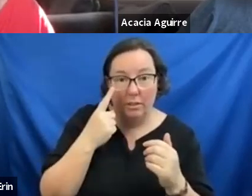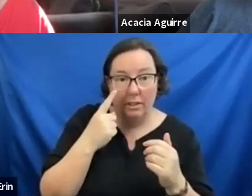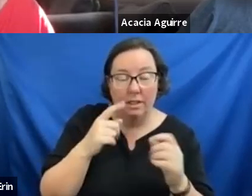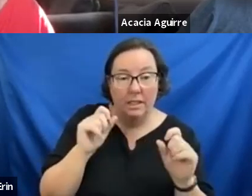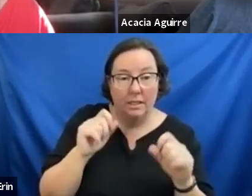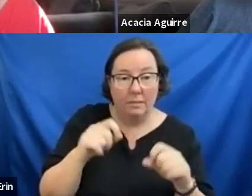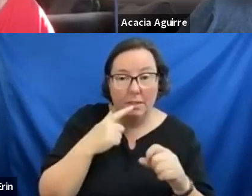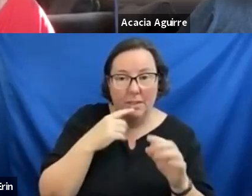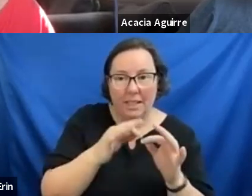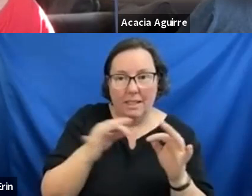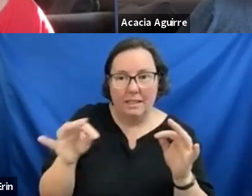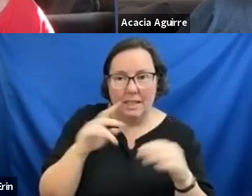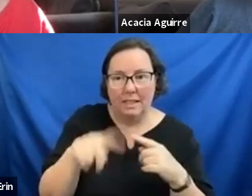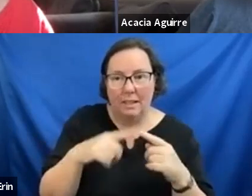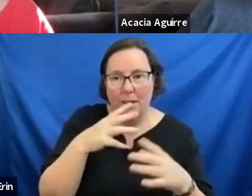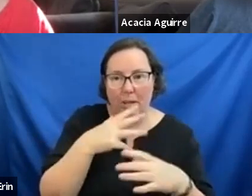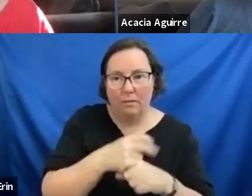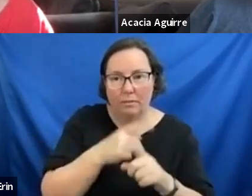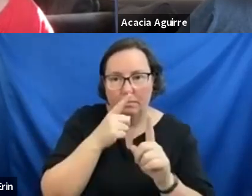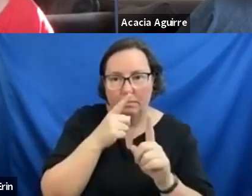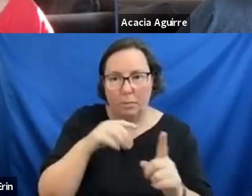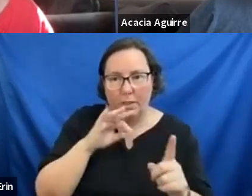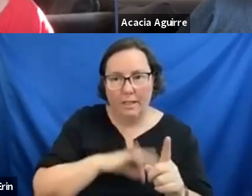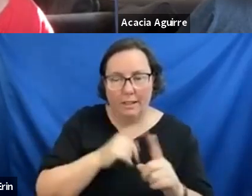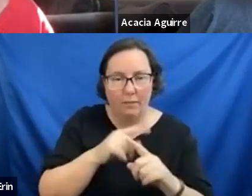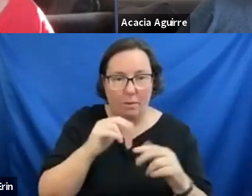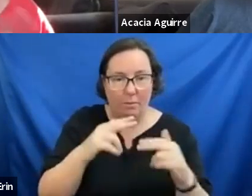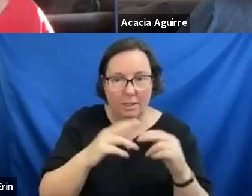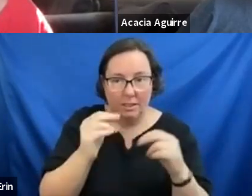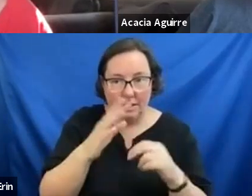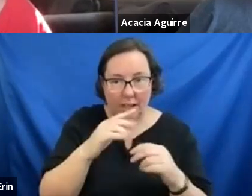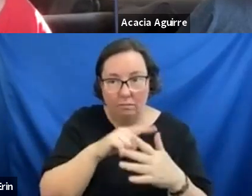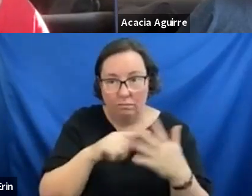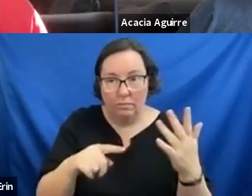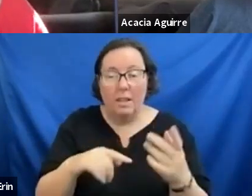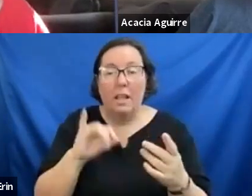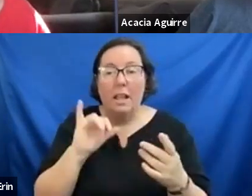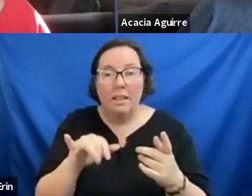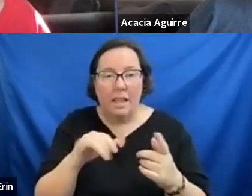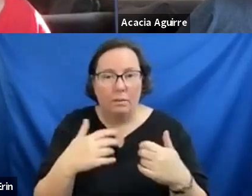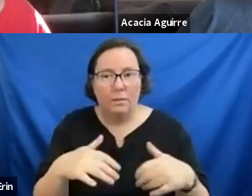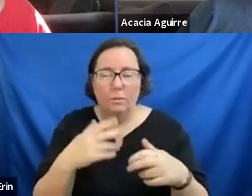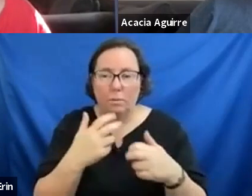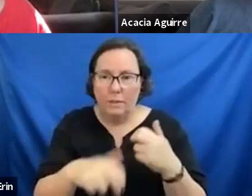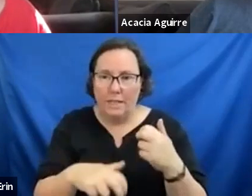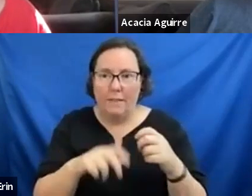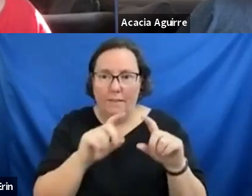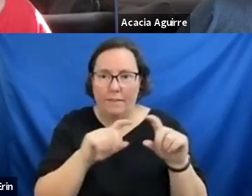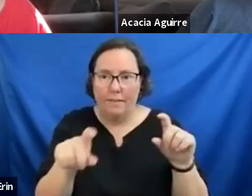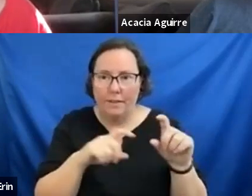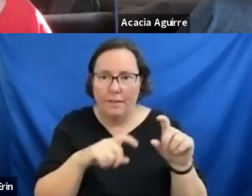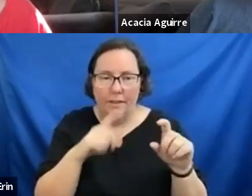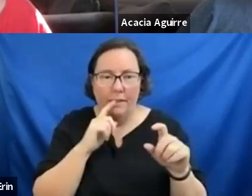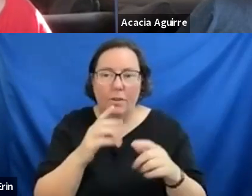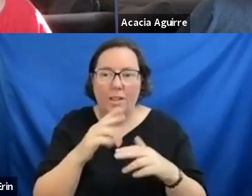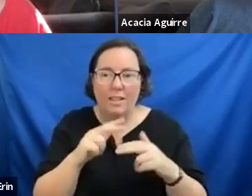like say a sentence about the main takeaway. And that was very difficult to do today for the